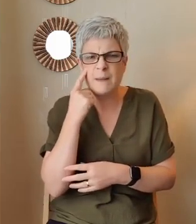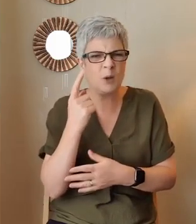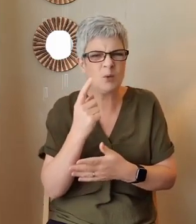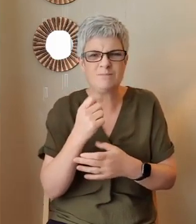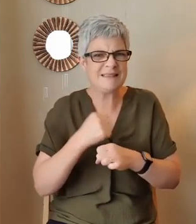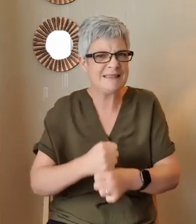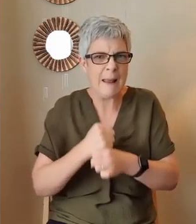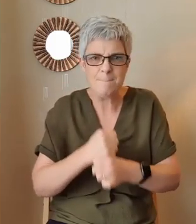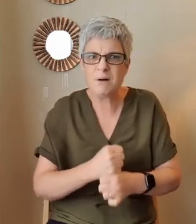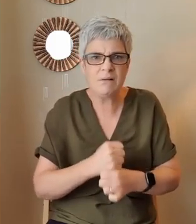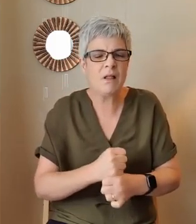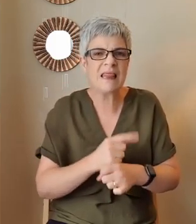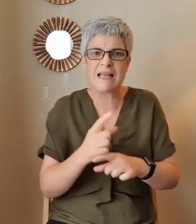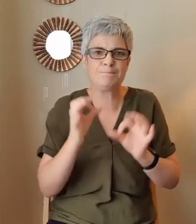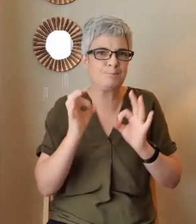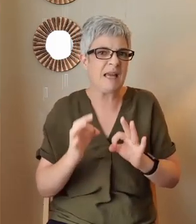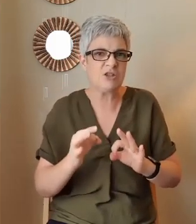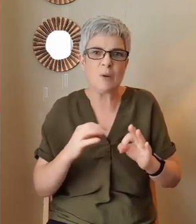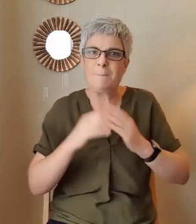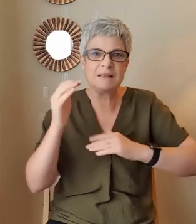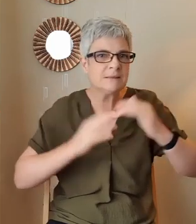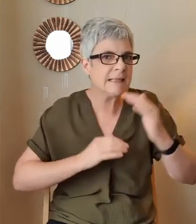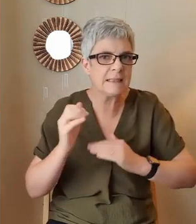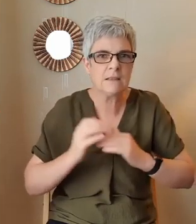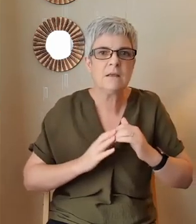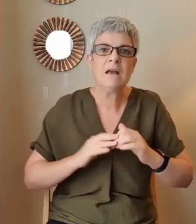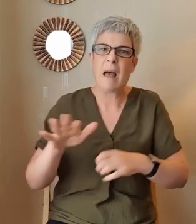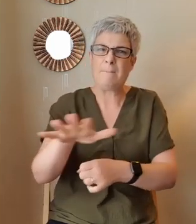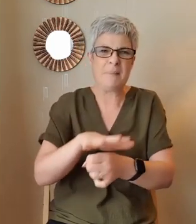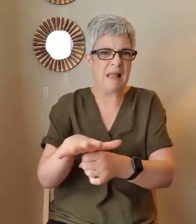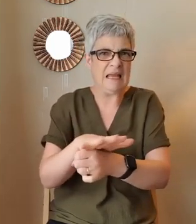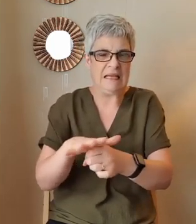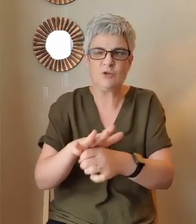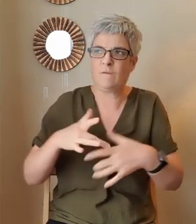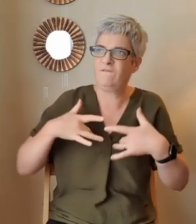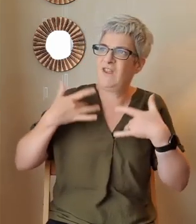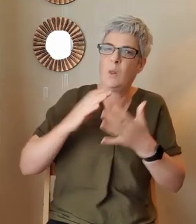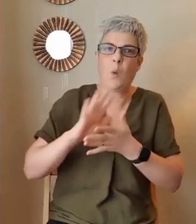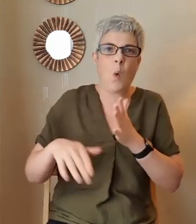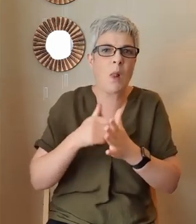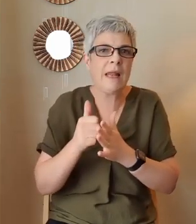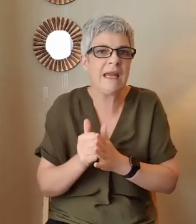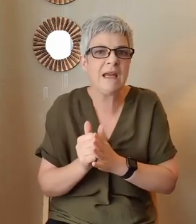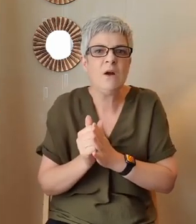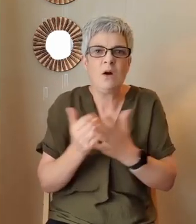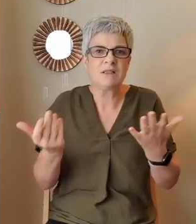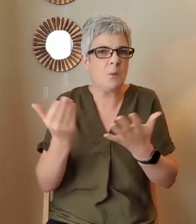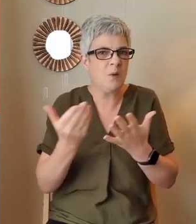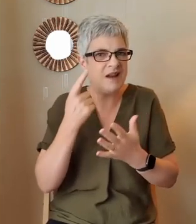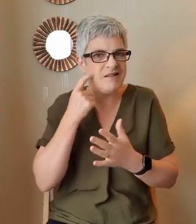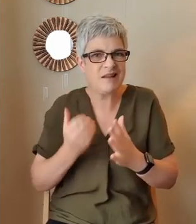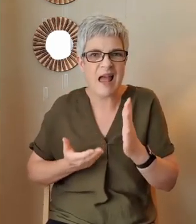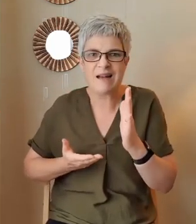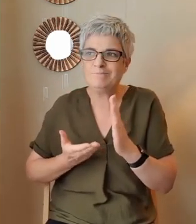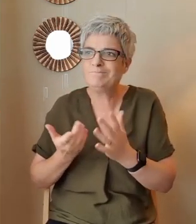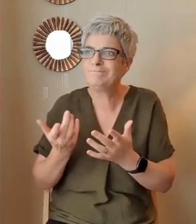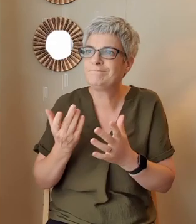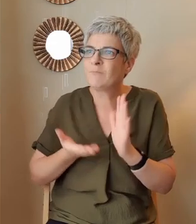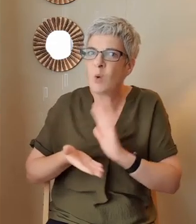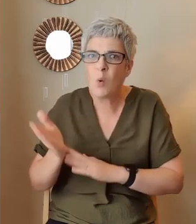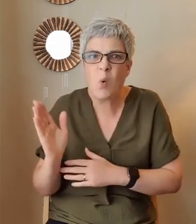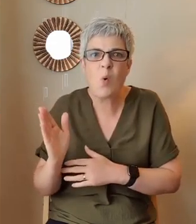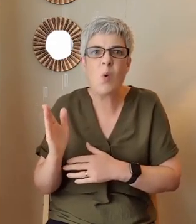temple as a special building or as some place where we can feel holiness or the somewhere where he can go and feel this great